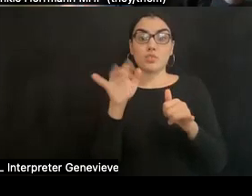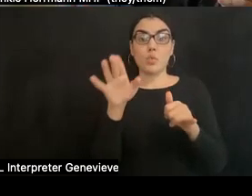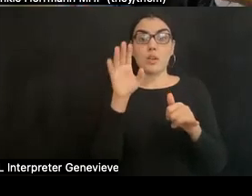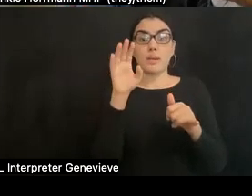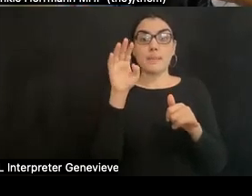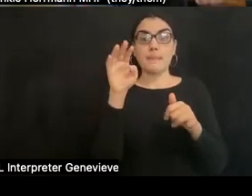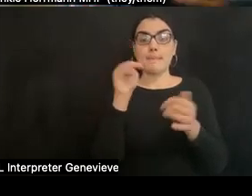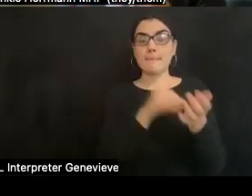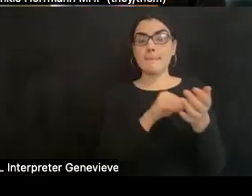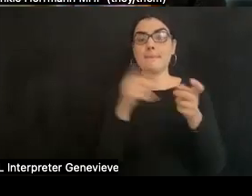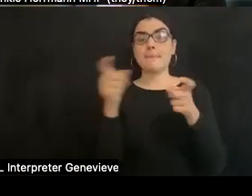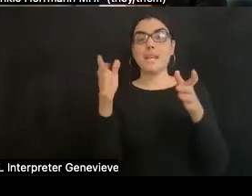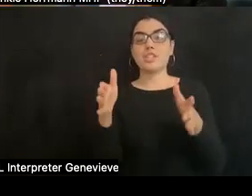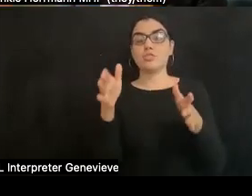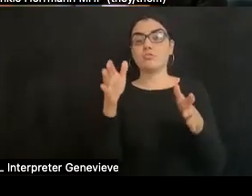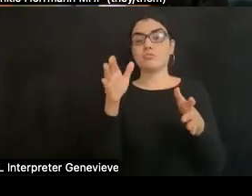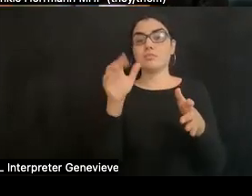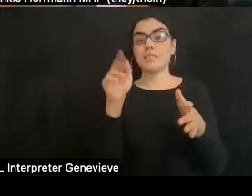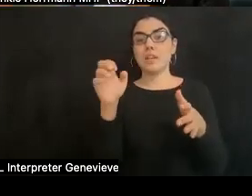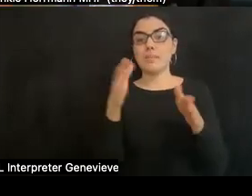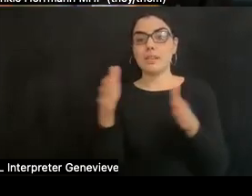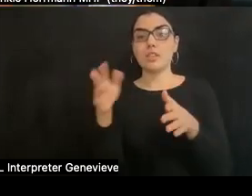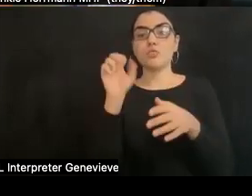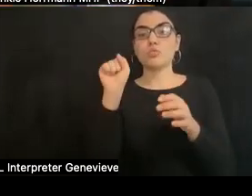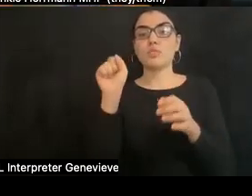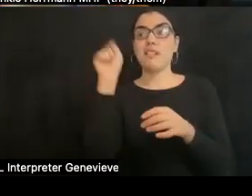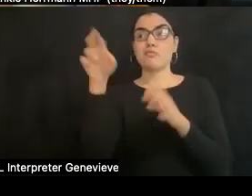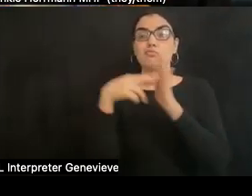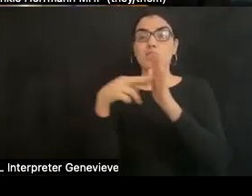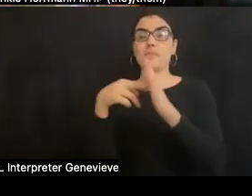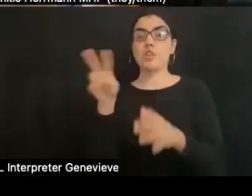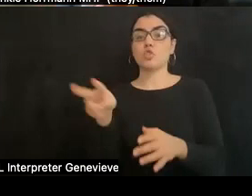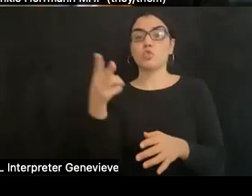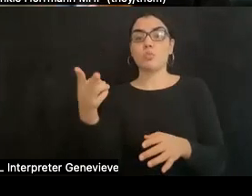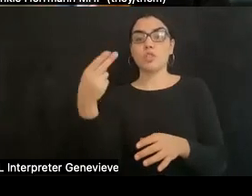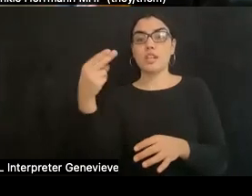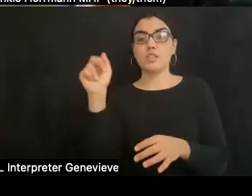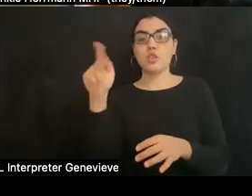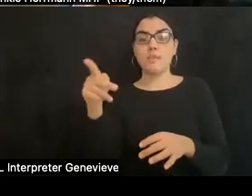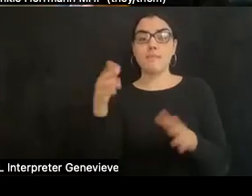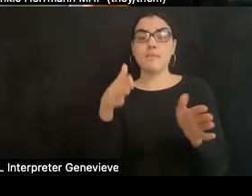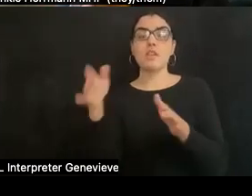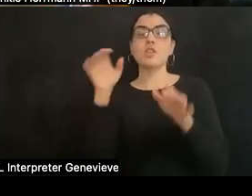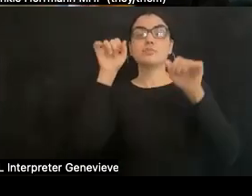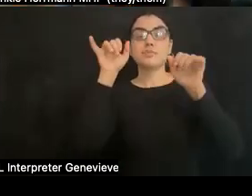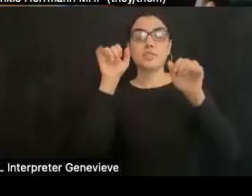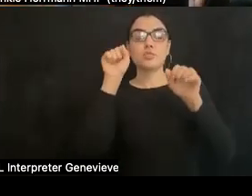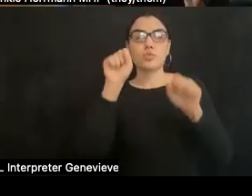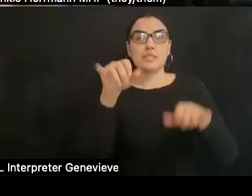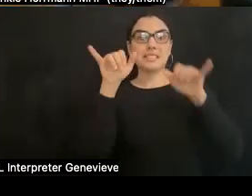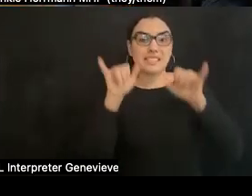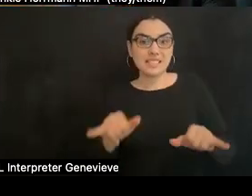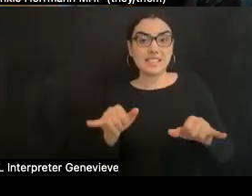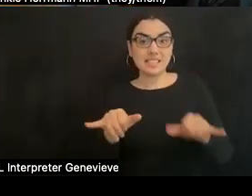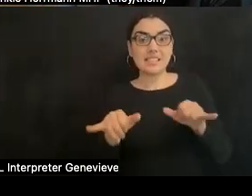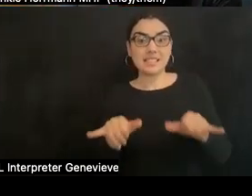you can ask the representative to switch you into a HARP plan. And you can stay with the same company that you're